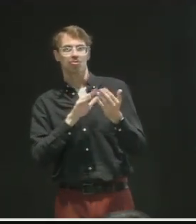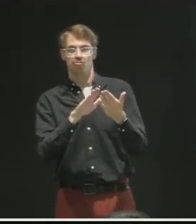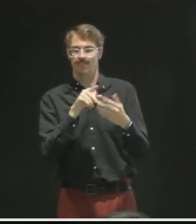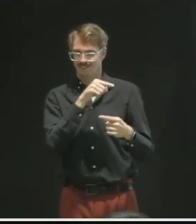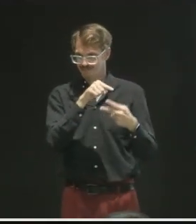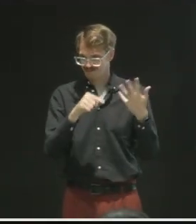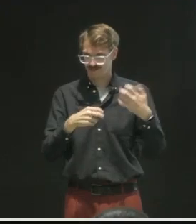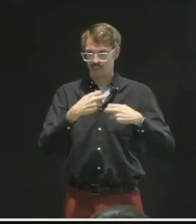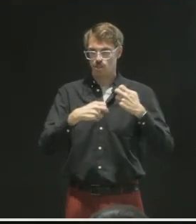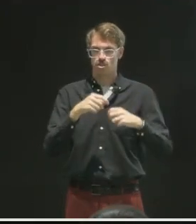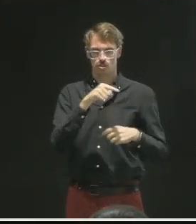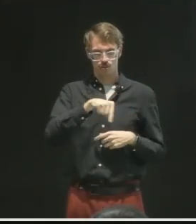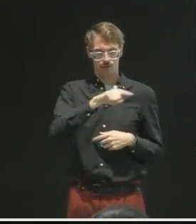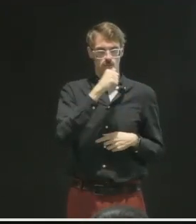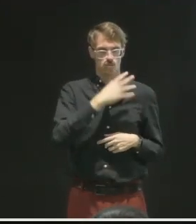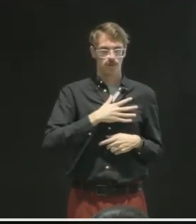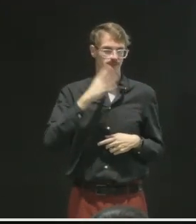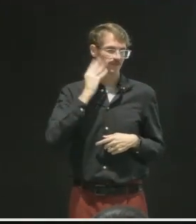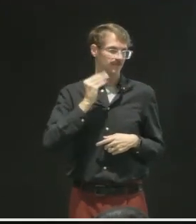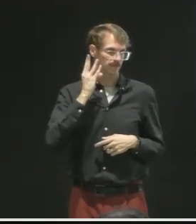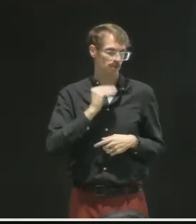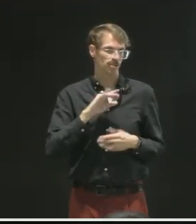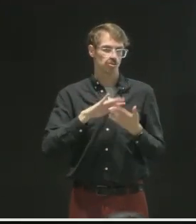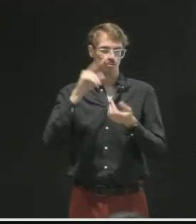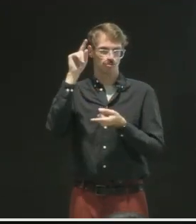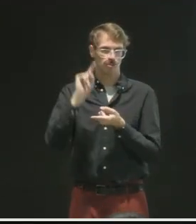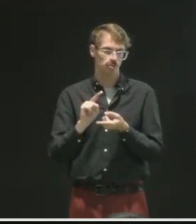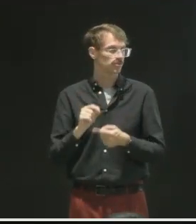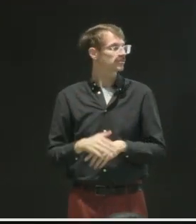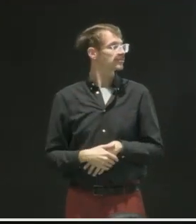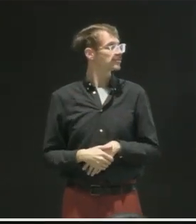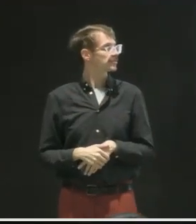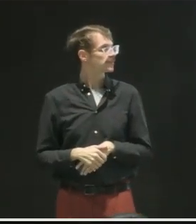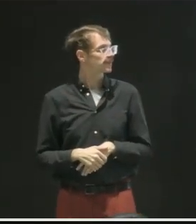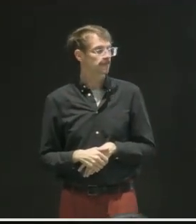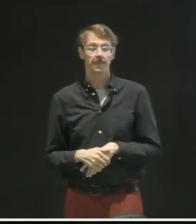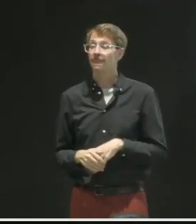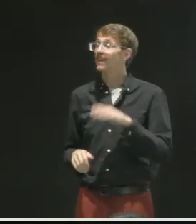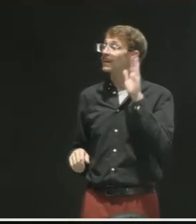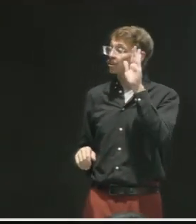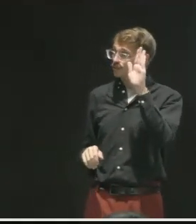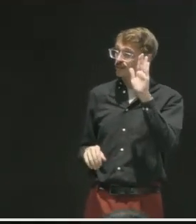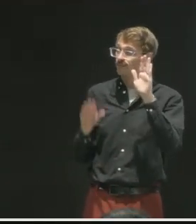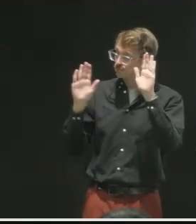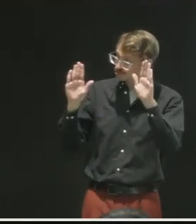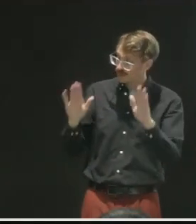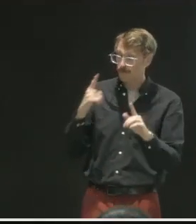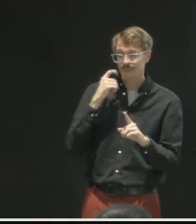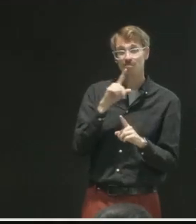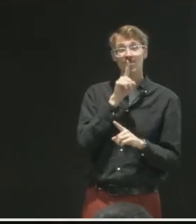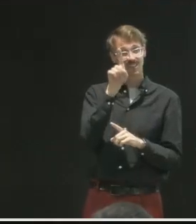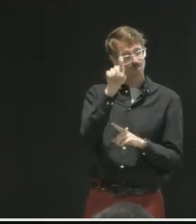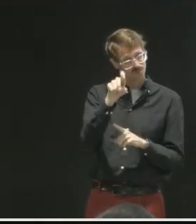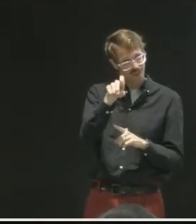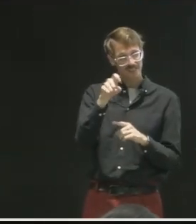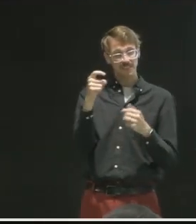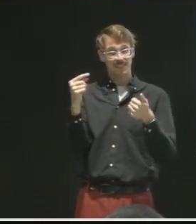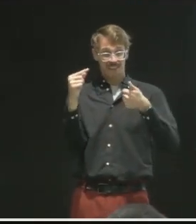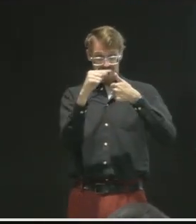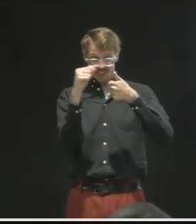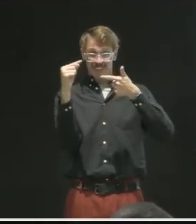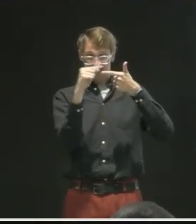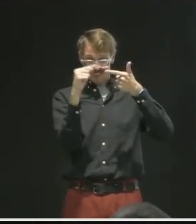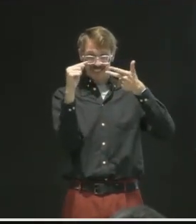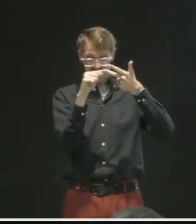violence and to make that group less at risk. That's great, because it really does need integration in all those phases, right?